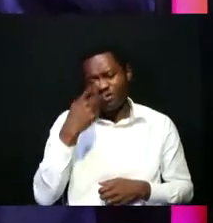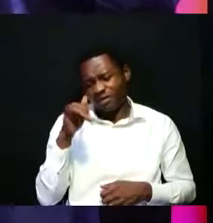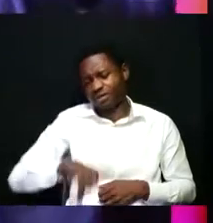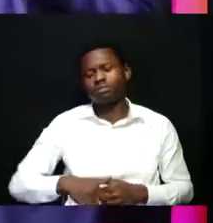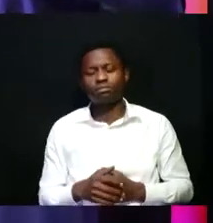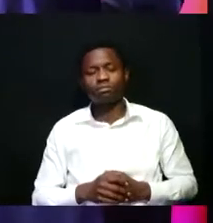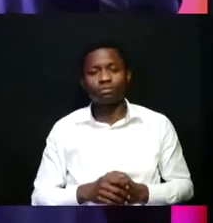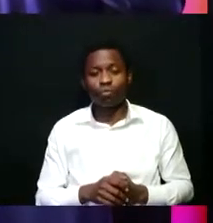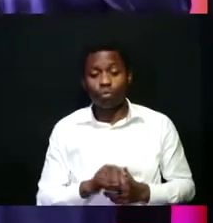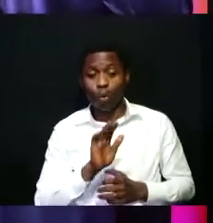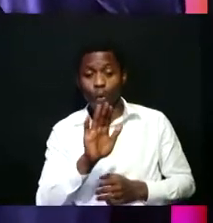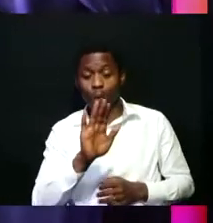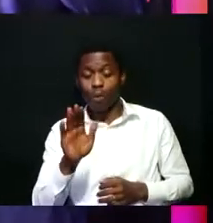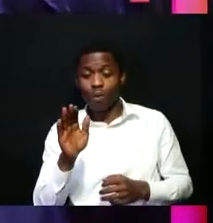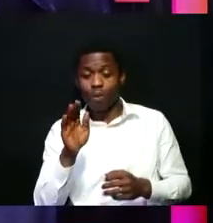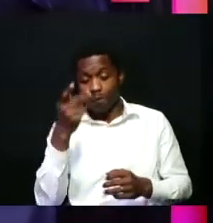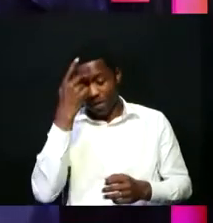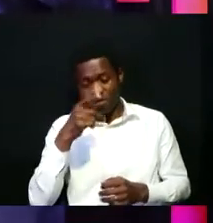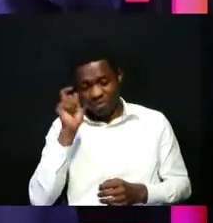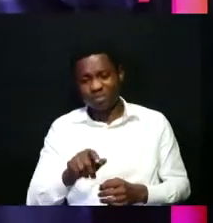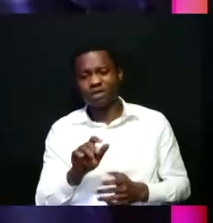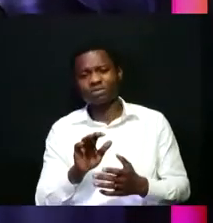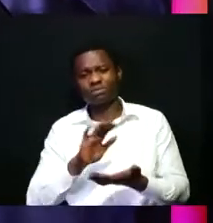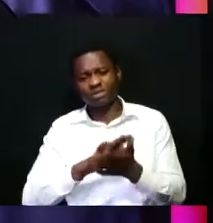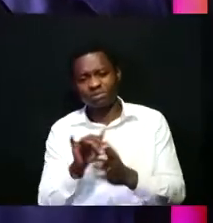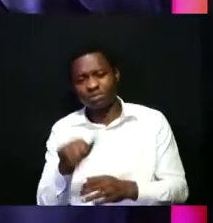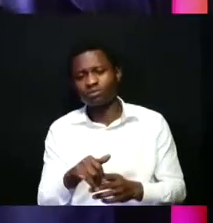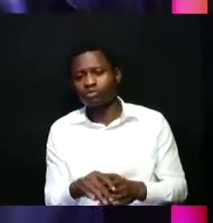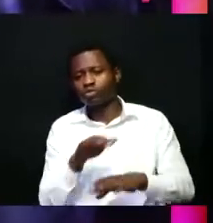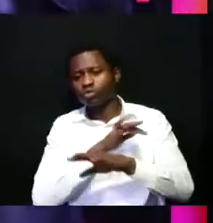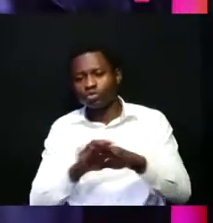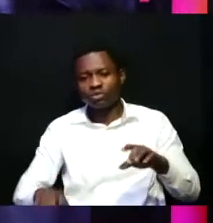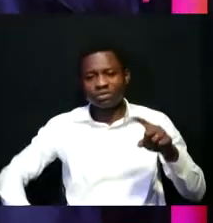life. Don't suck difficult children from